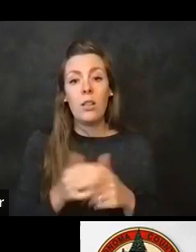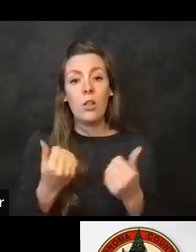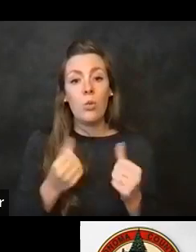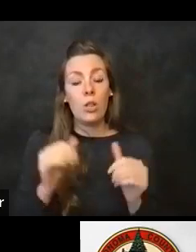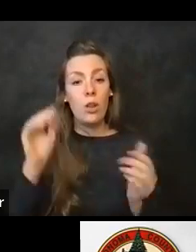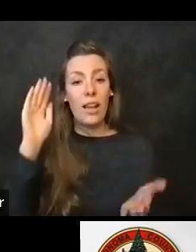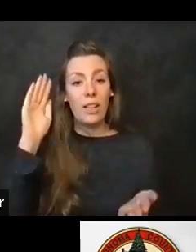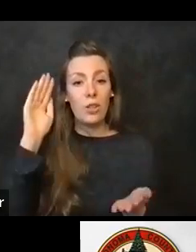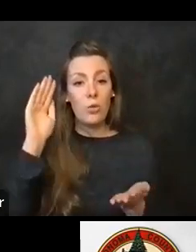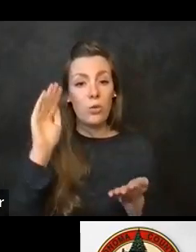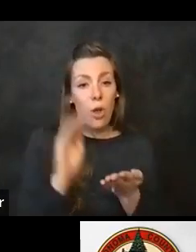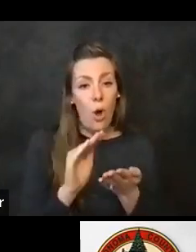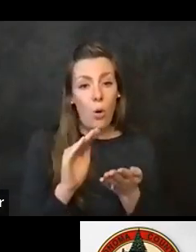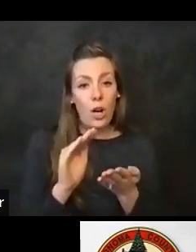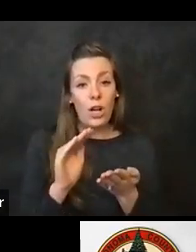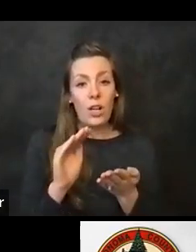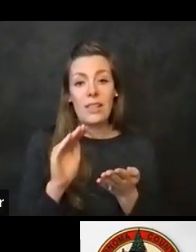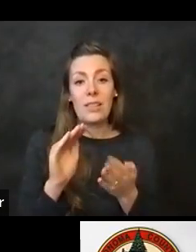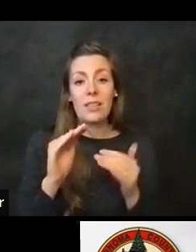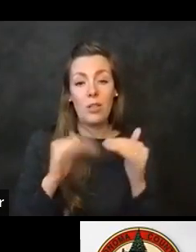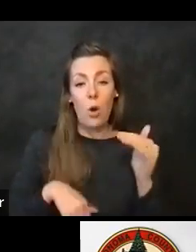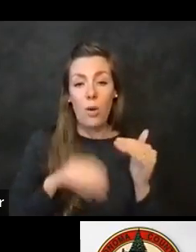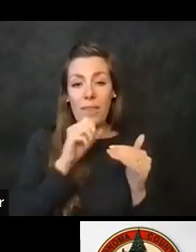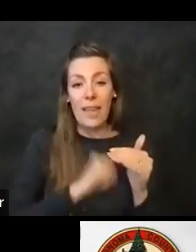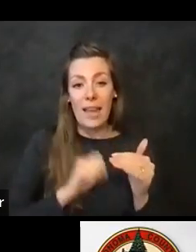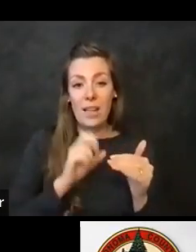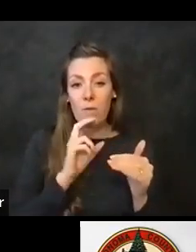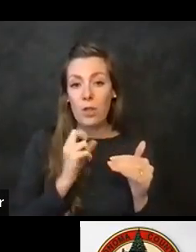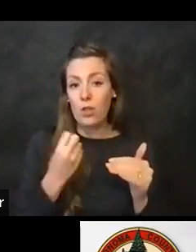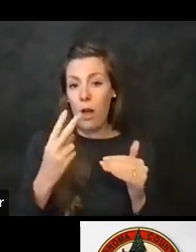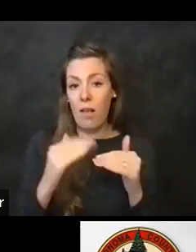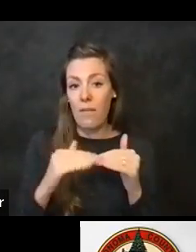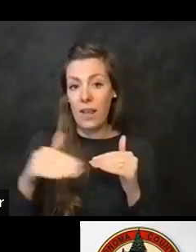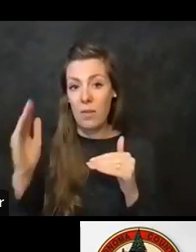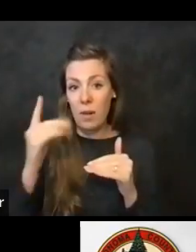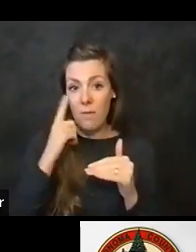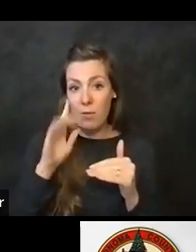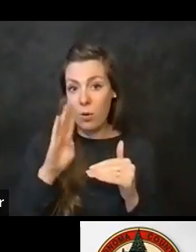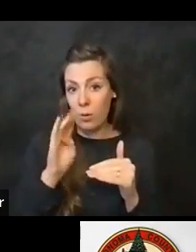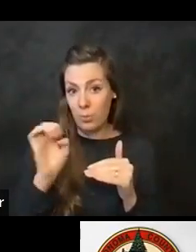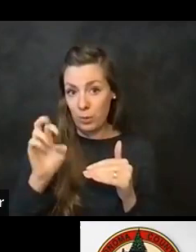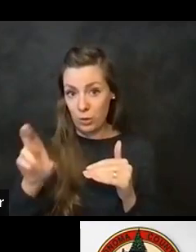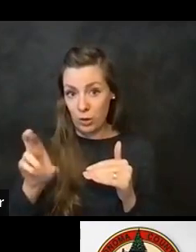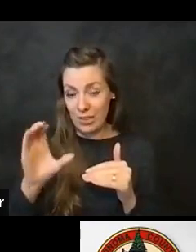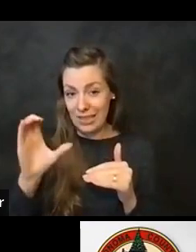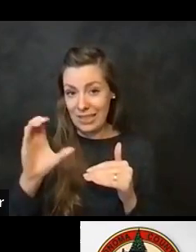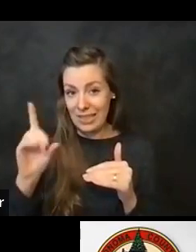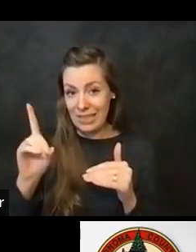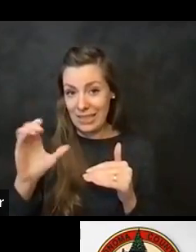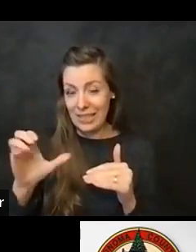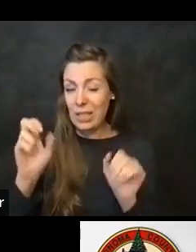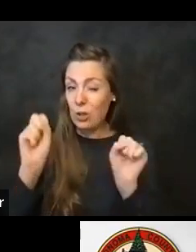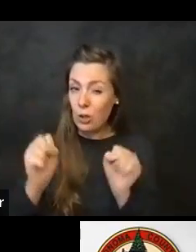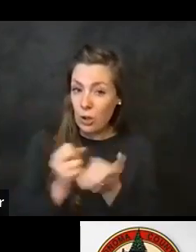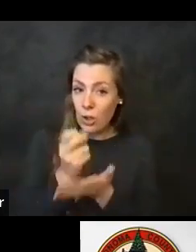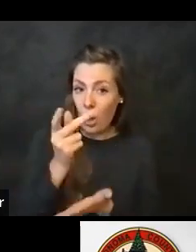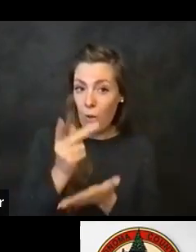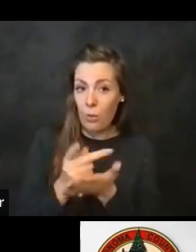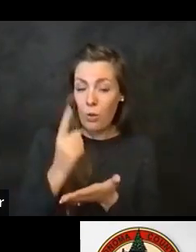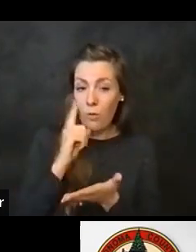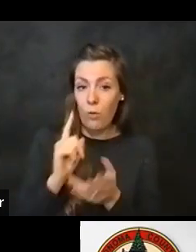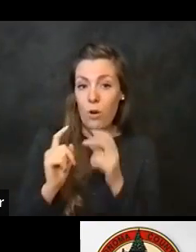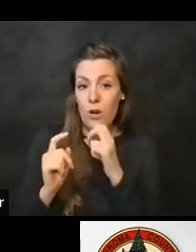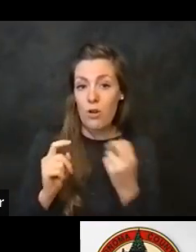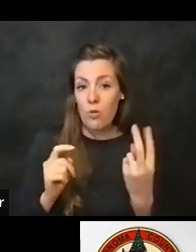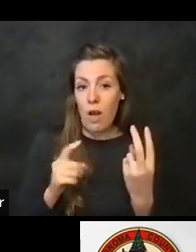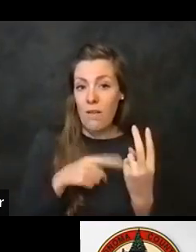booster eligibility to anyone 12 and older. The CDC this week could approve the Pfizer booster for 12 to